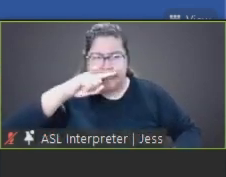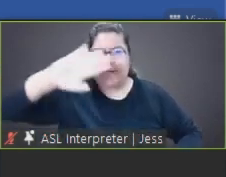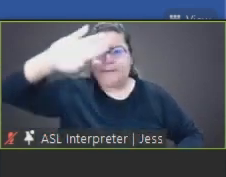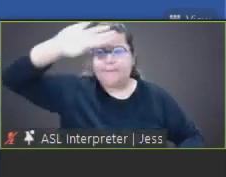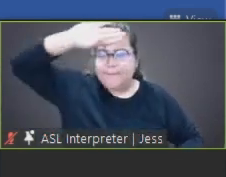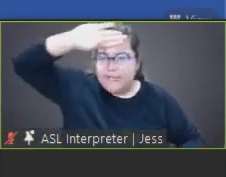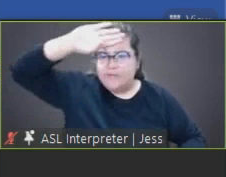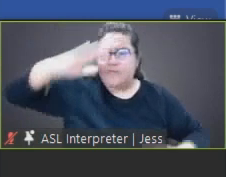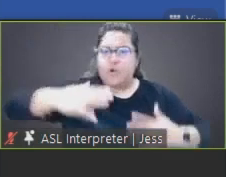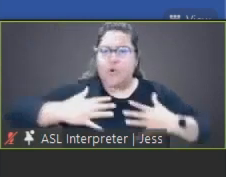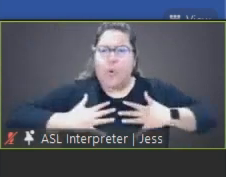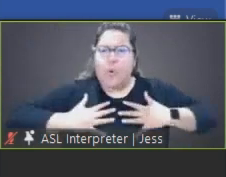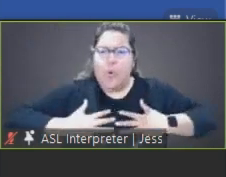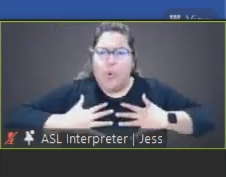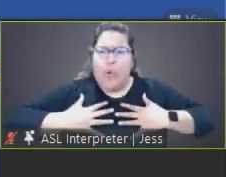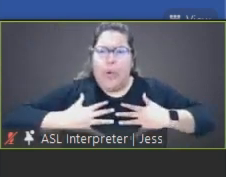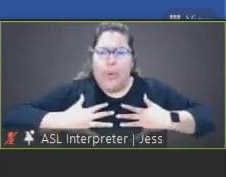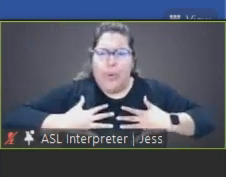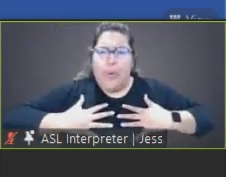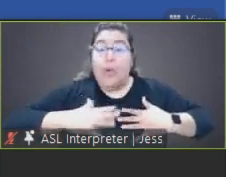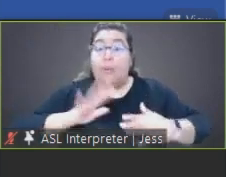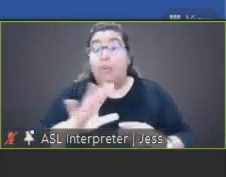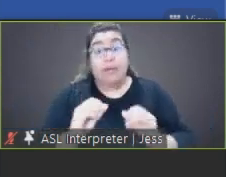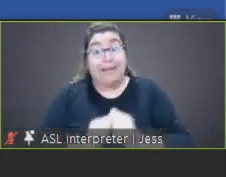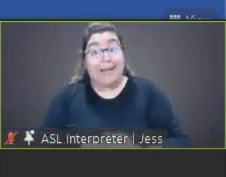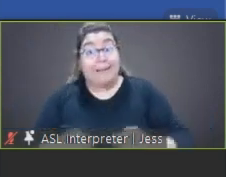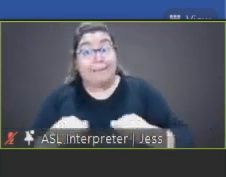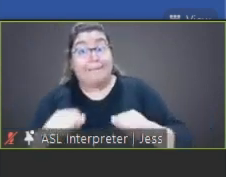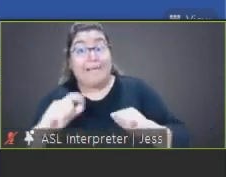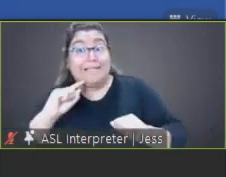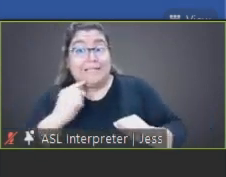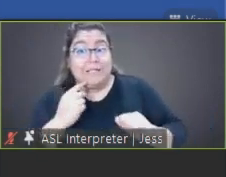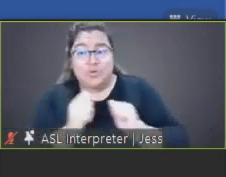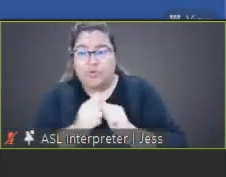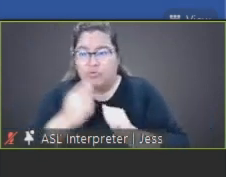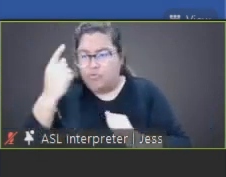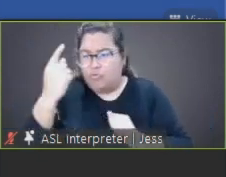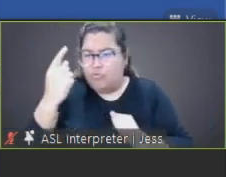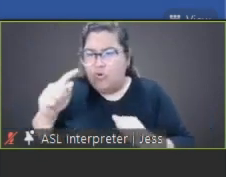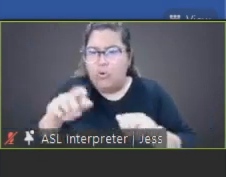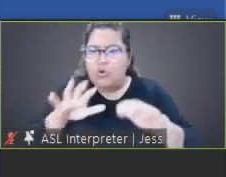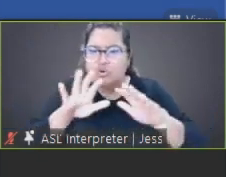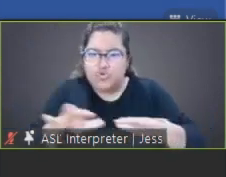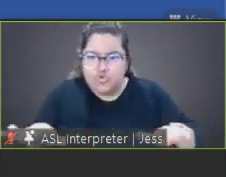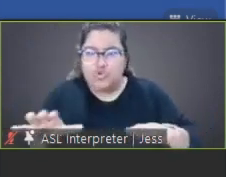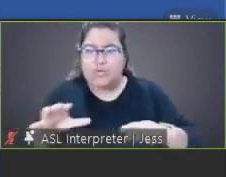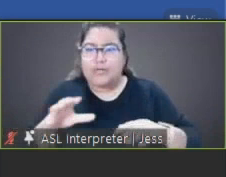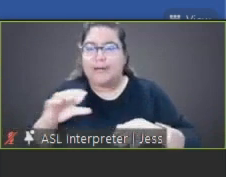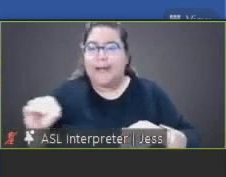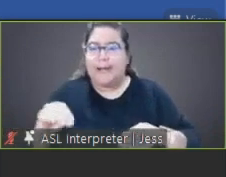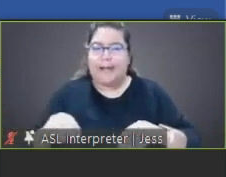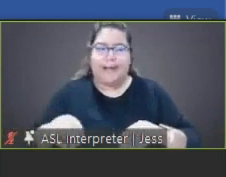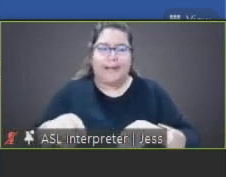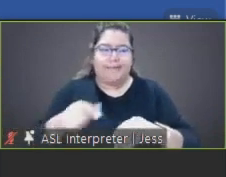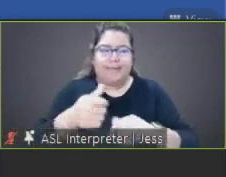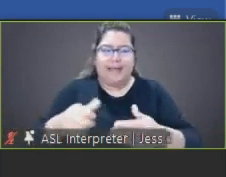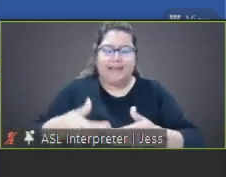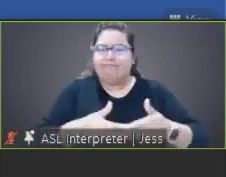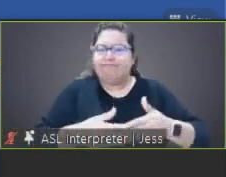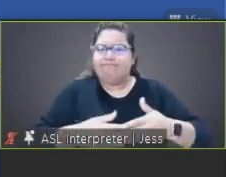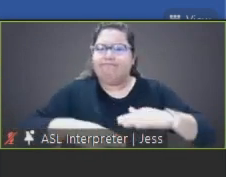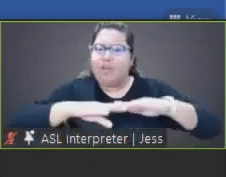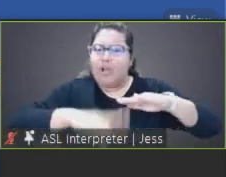that is true especially for infants and young children below the age of 2, and for older adults, people over the